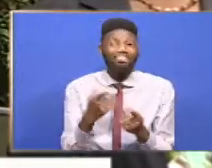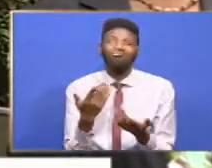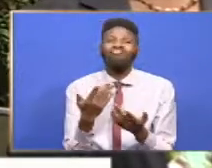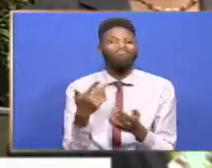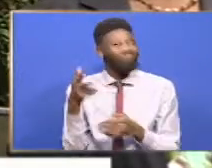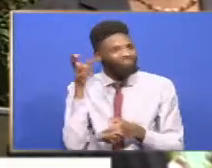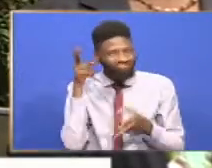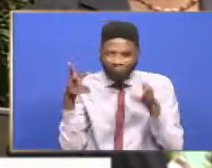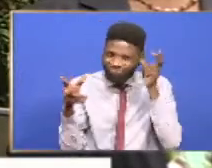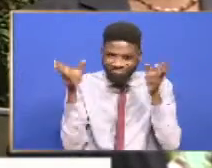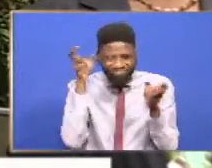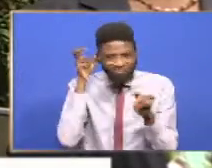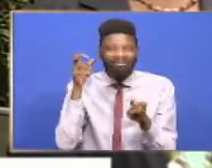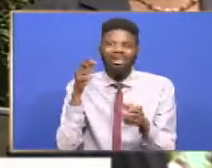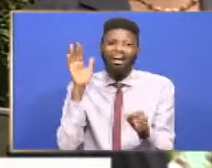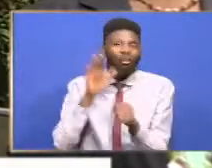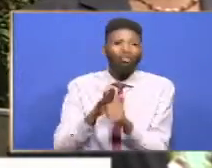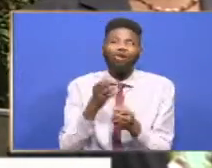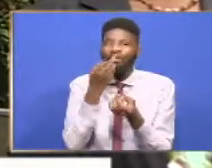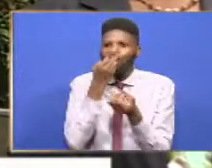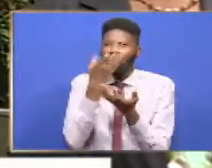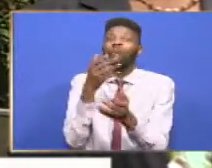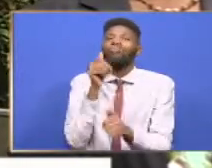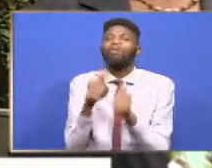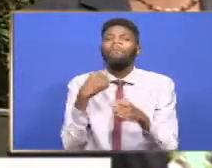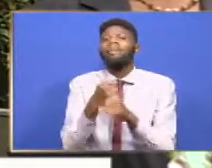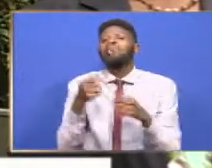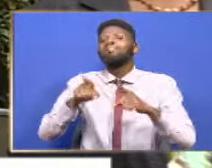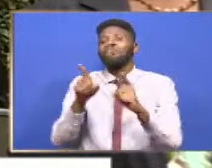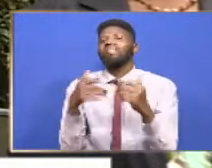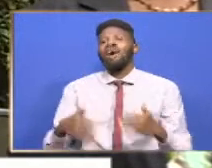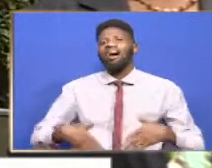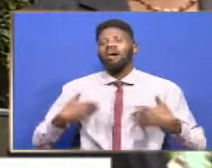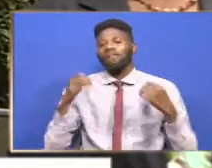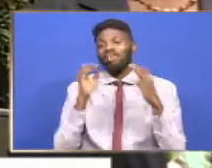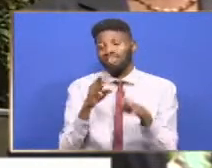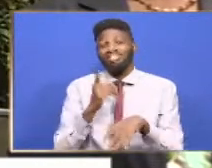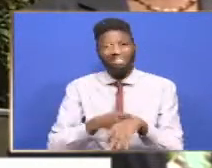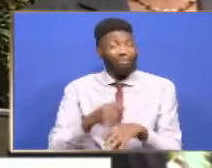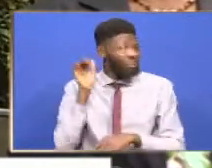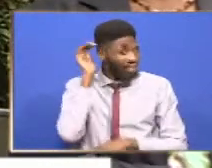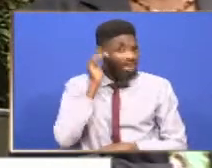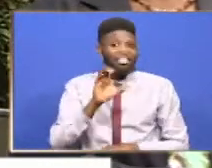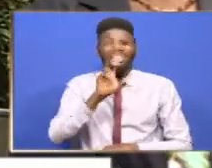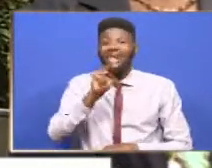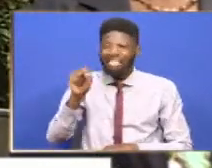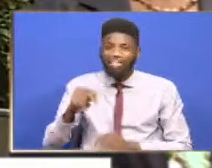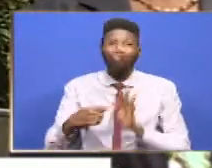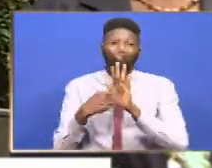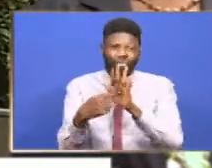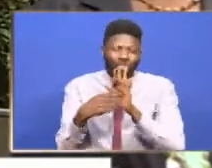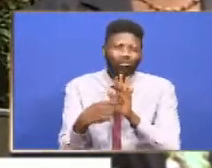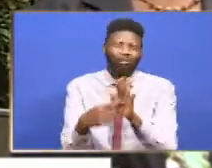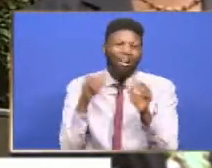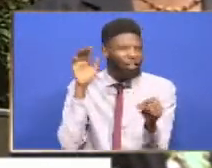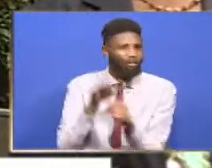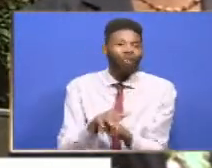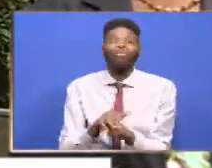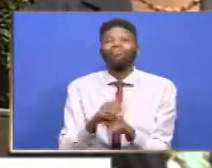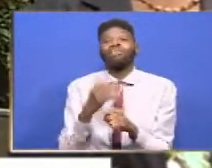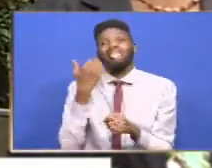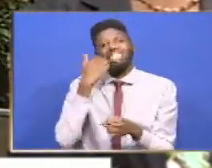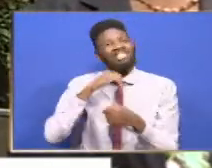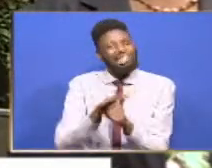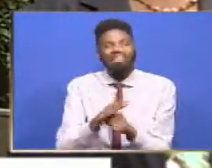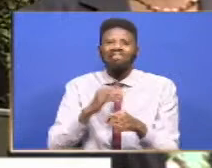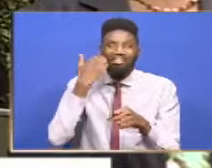that makes you unhappy. So if you think CNN is airing too much of COVID deaths, please flick